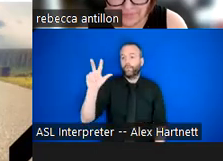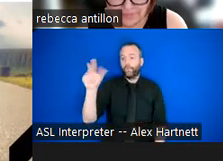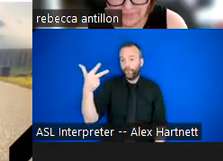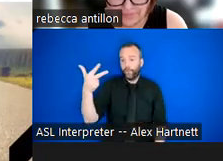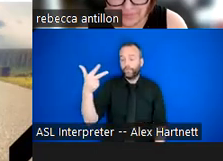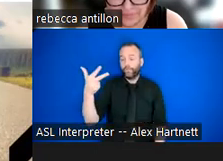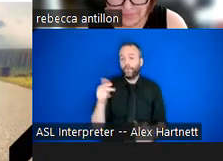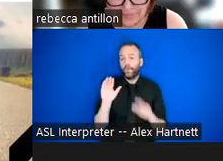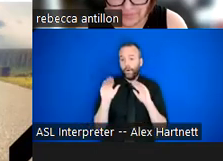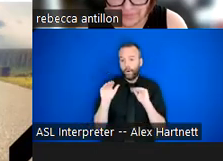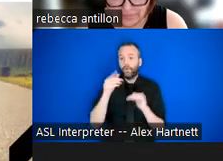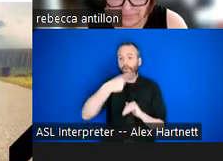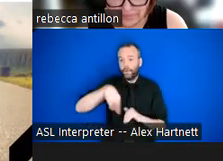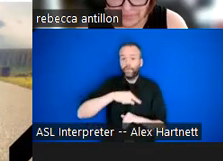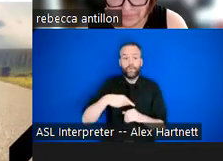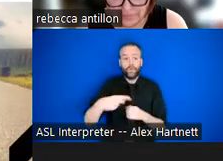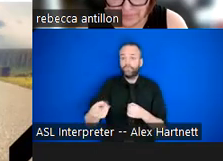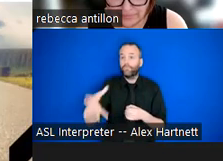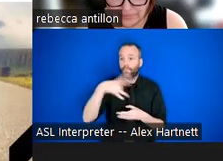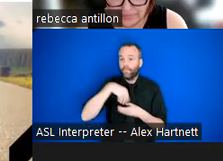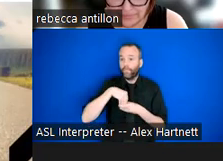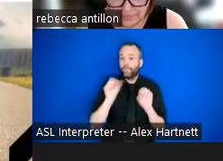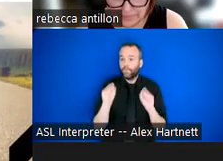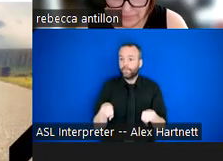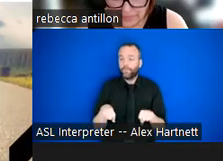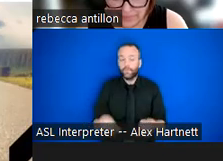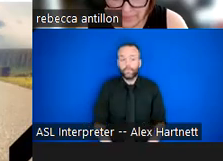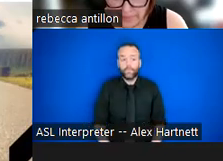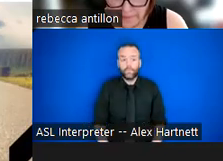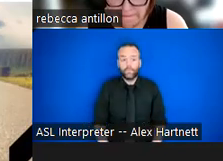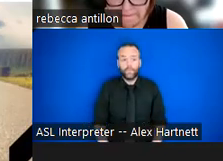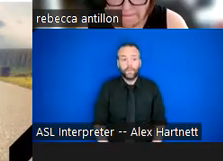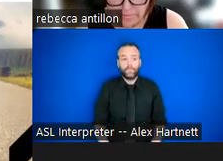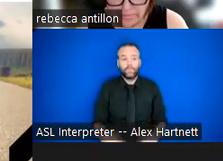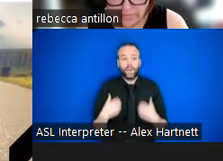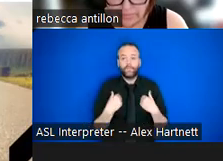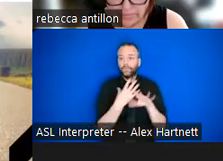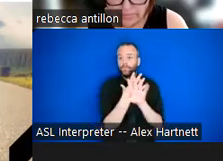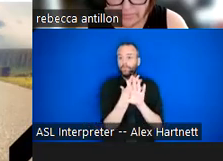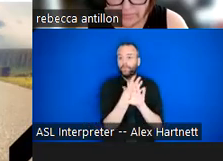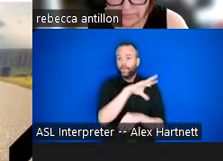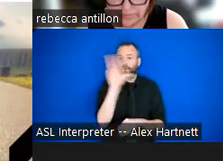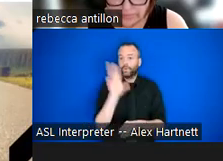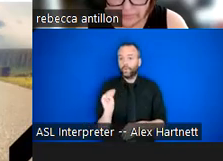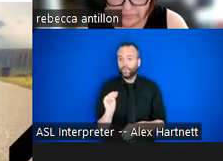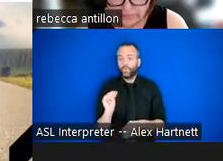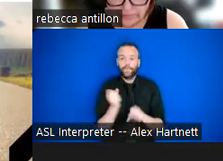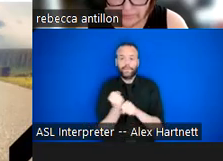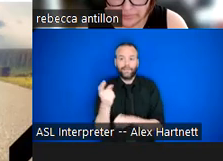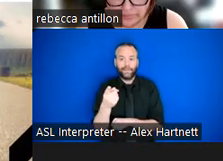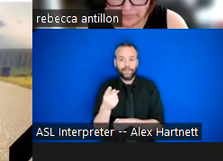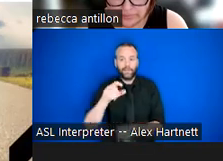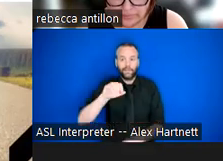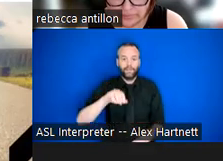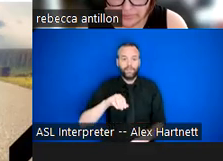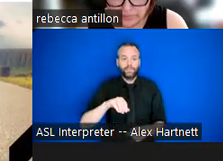us. And then our next virtual webinar similar to this one will be in the start of 2025. And we'll make